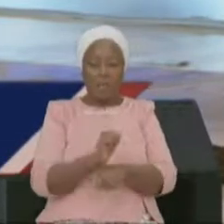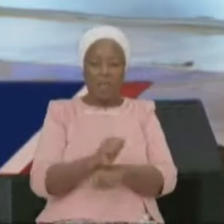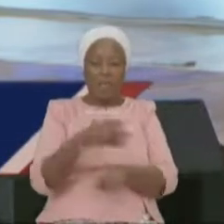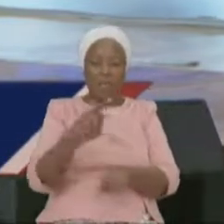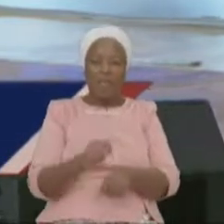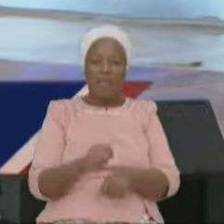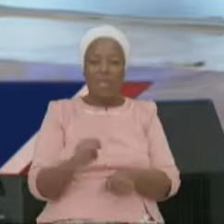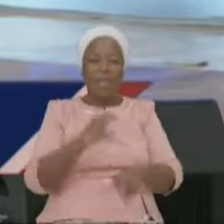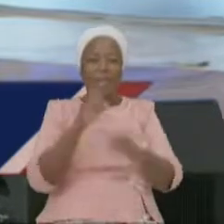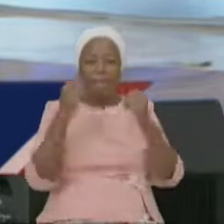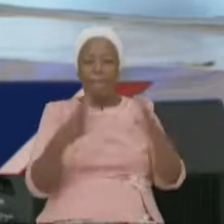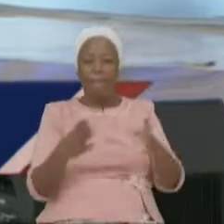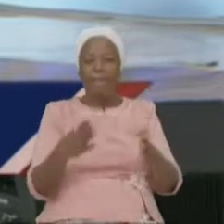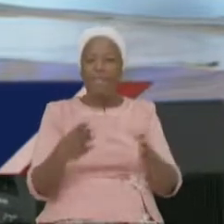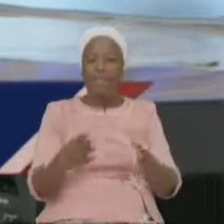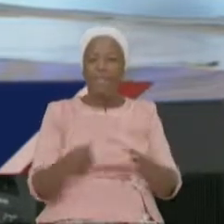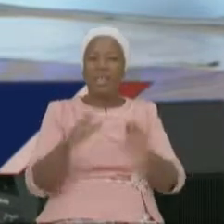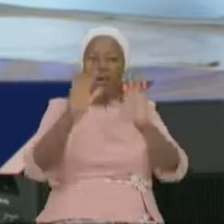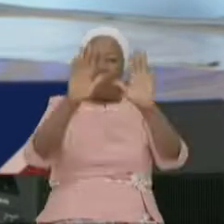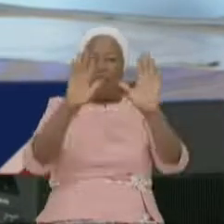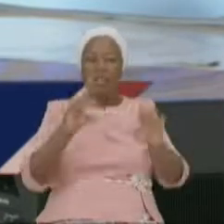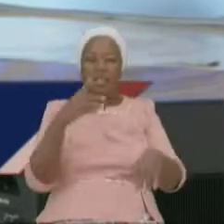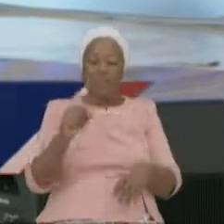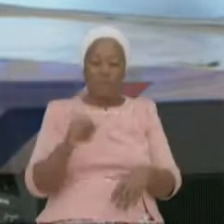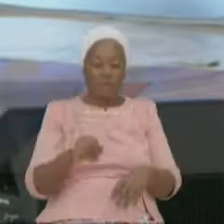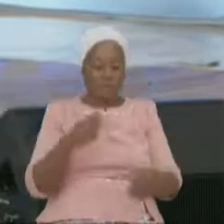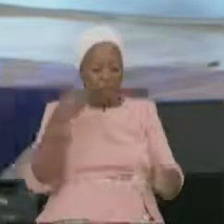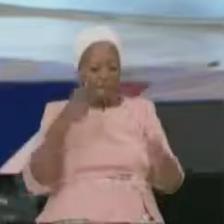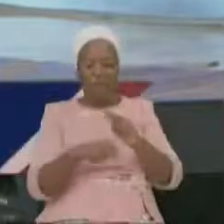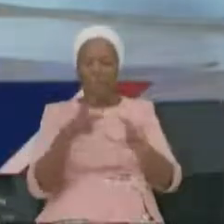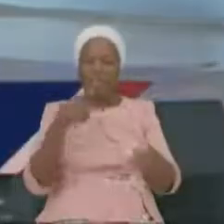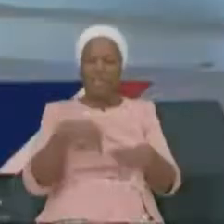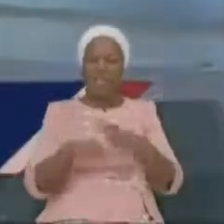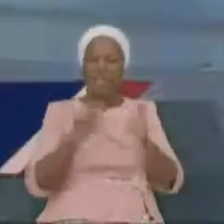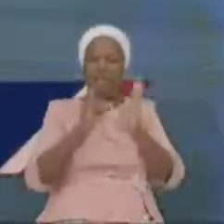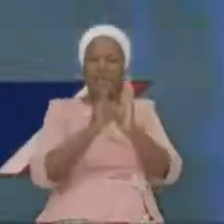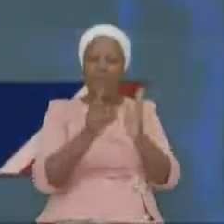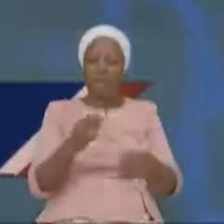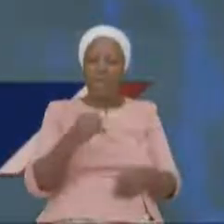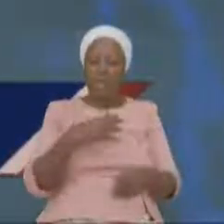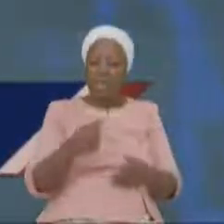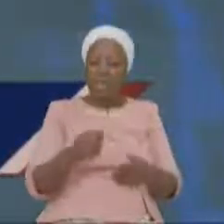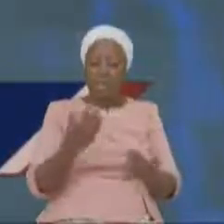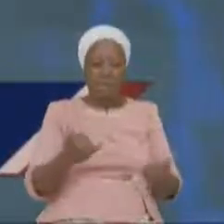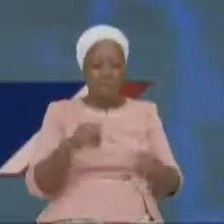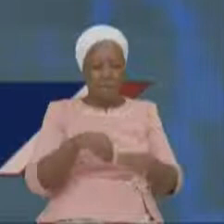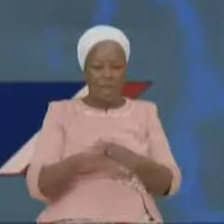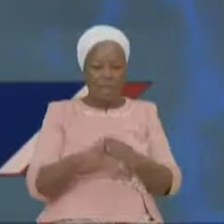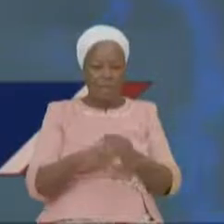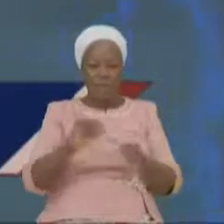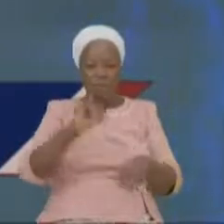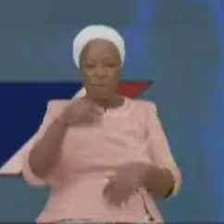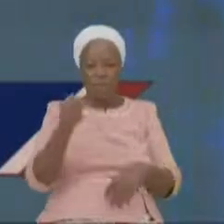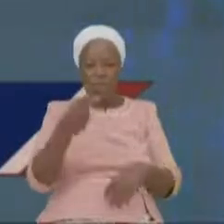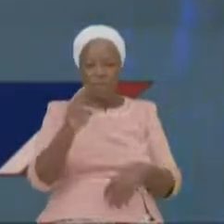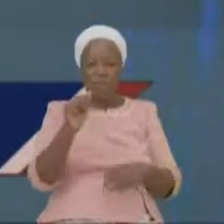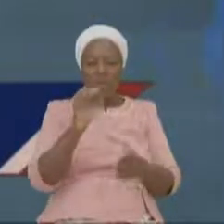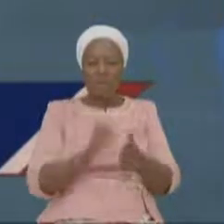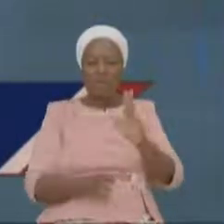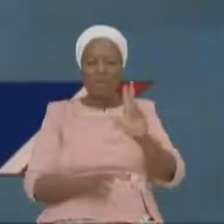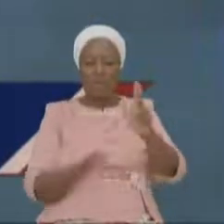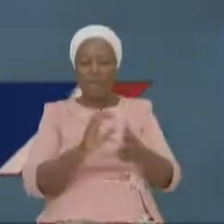in demonstration. Joshua chapter 3, verse 5. In Joshua chapter 3,